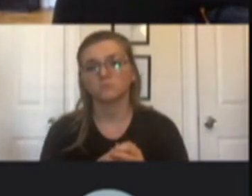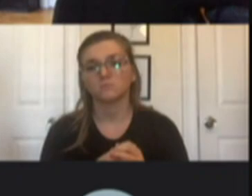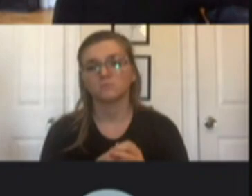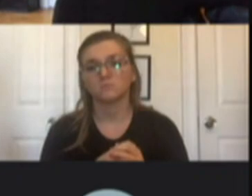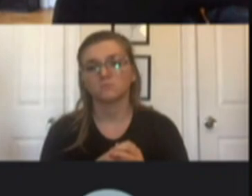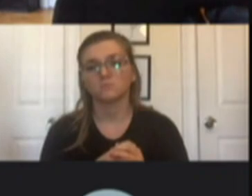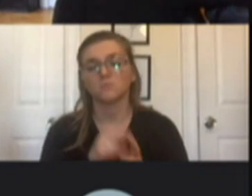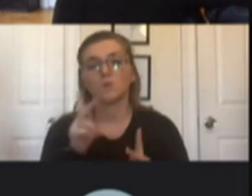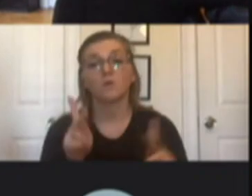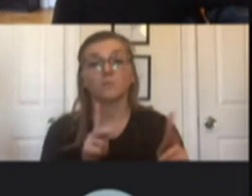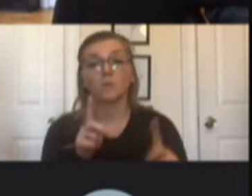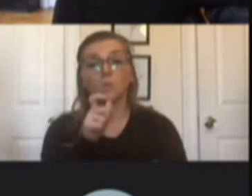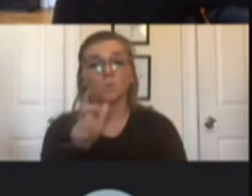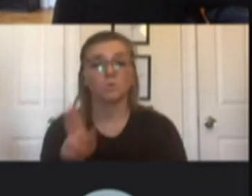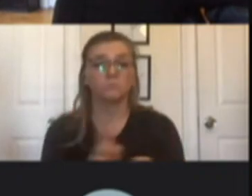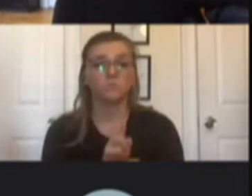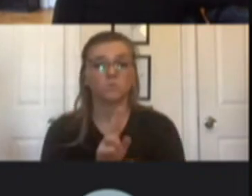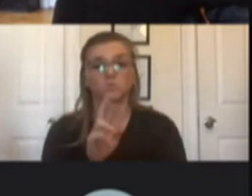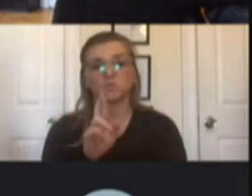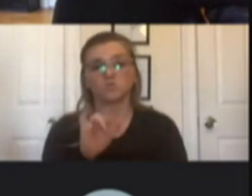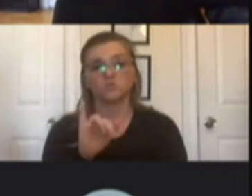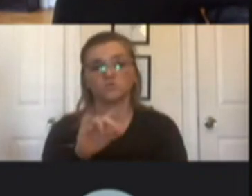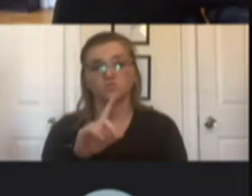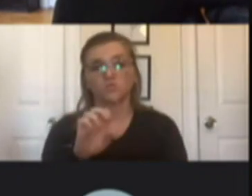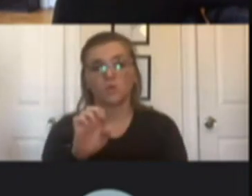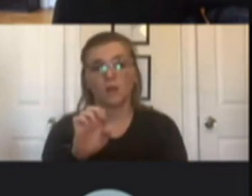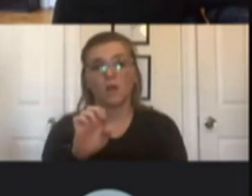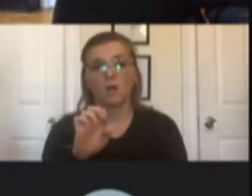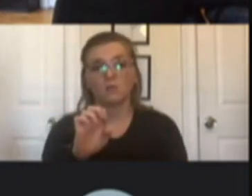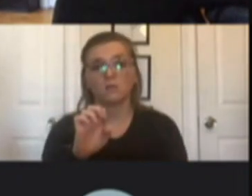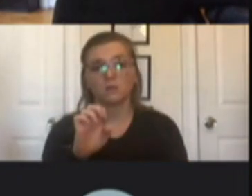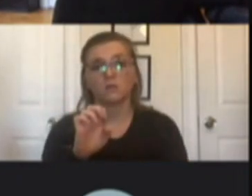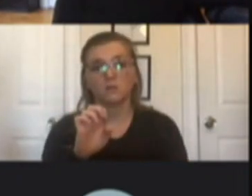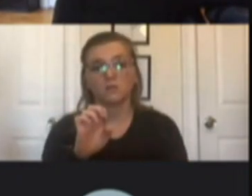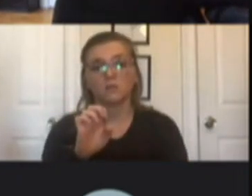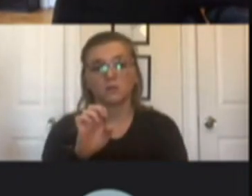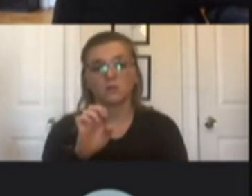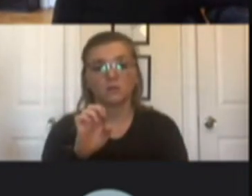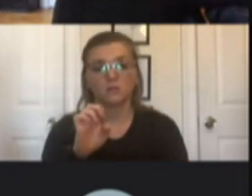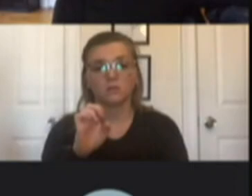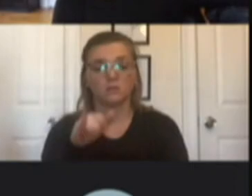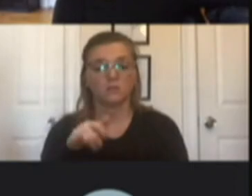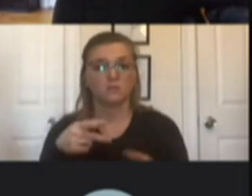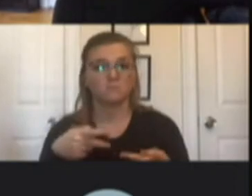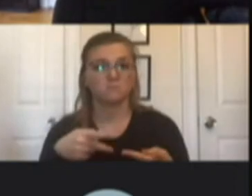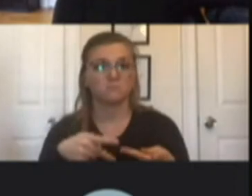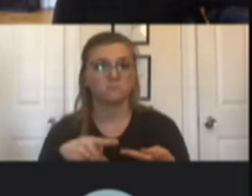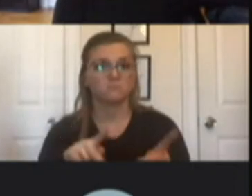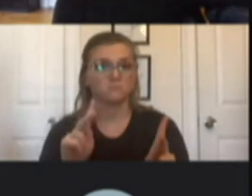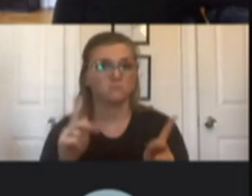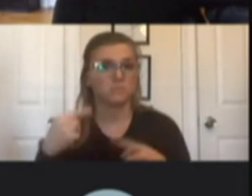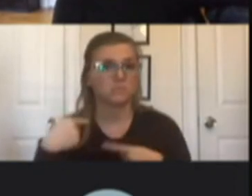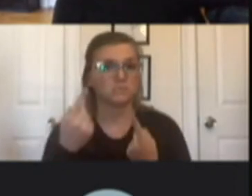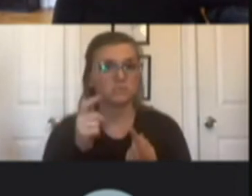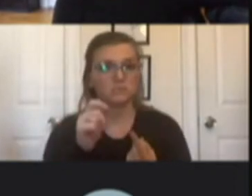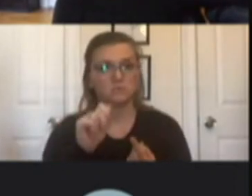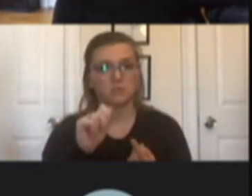the ride vehicles have been permitted since the end of April to have